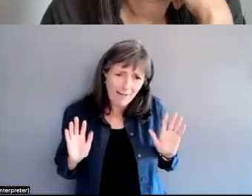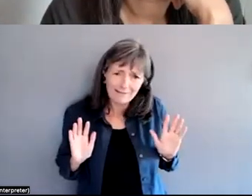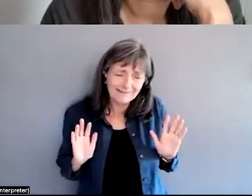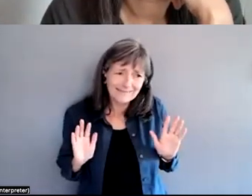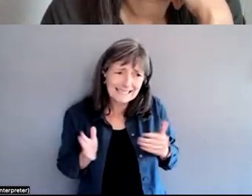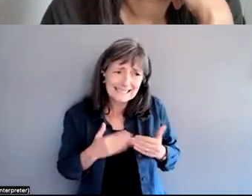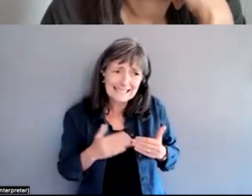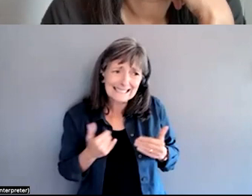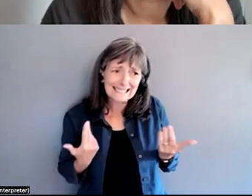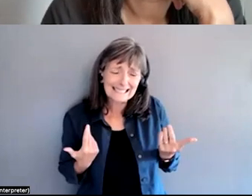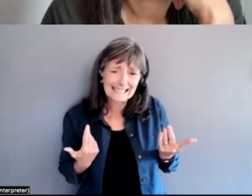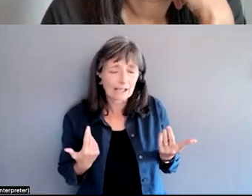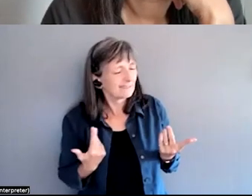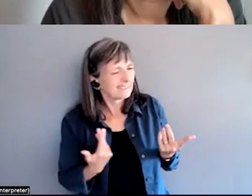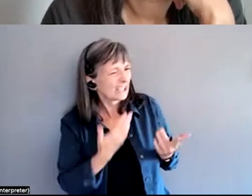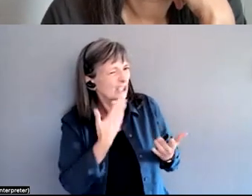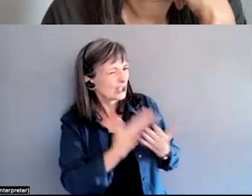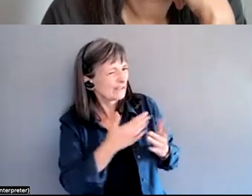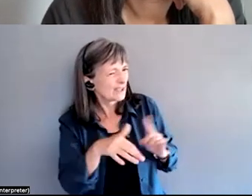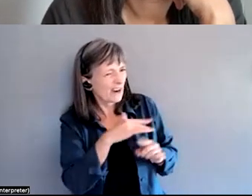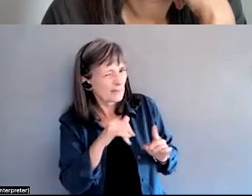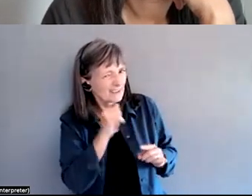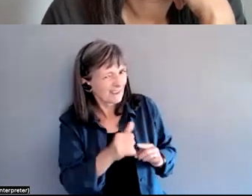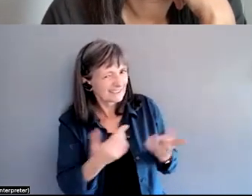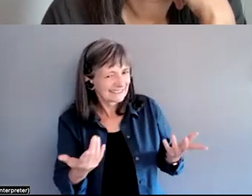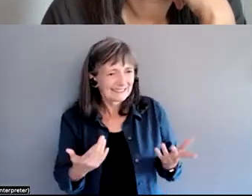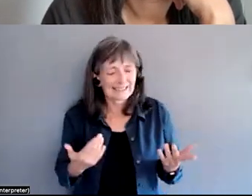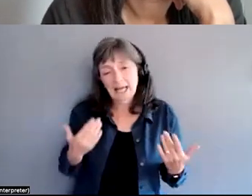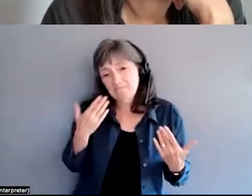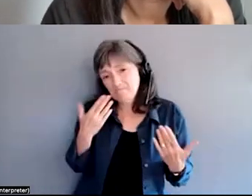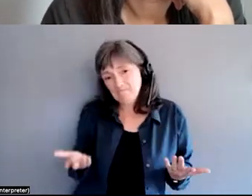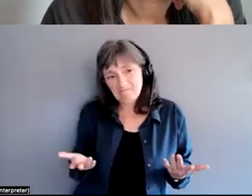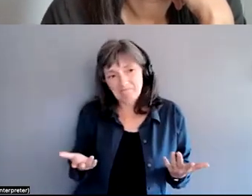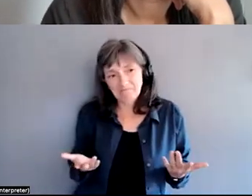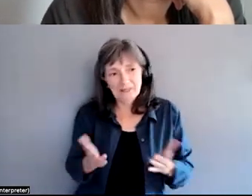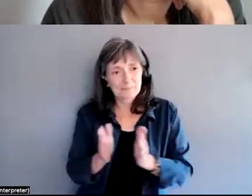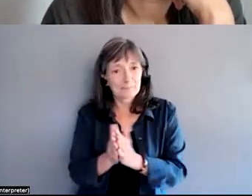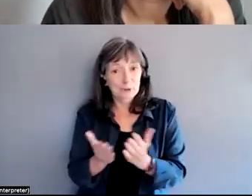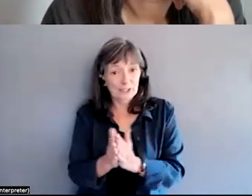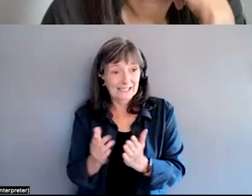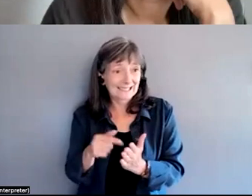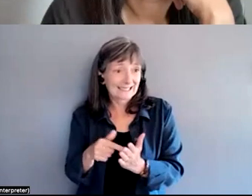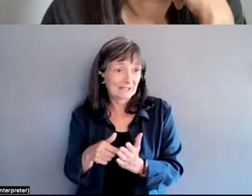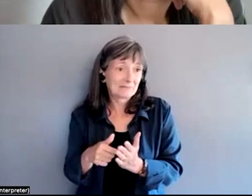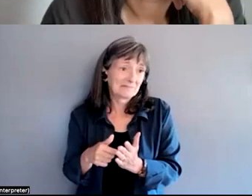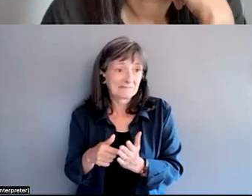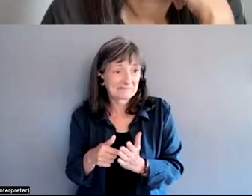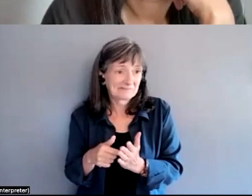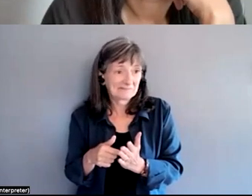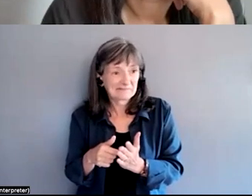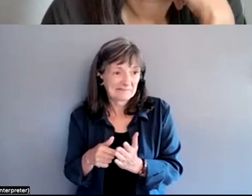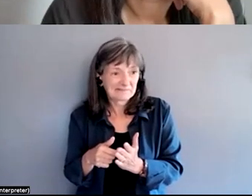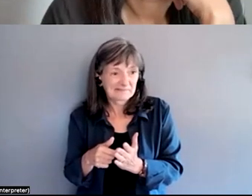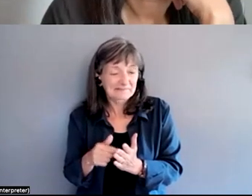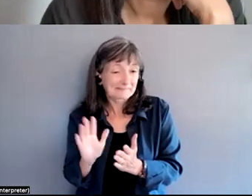That's so good for the environment. It'll add... I don't know. I mean, the book itself is arguably not good for the environment,